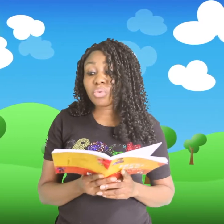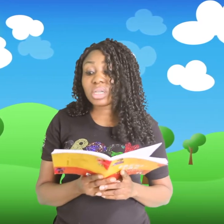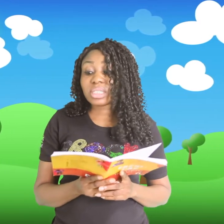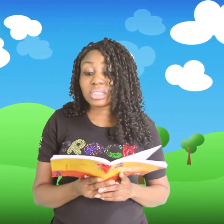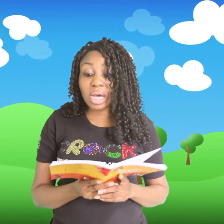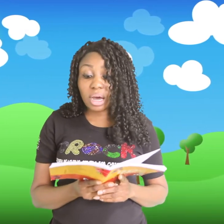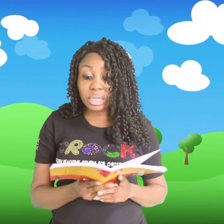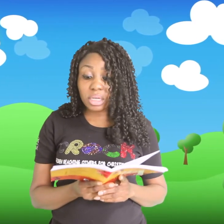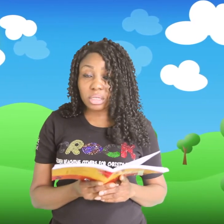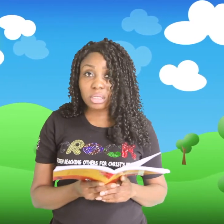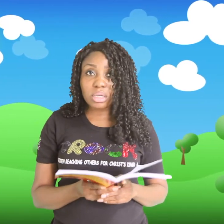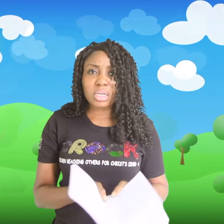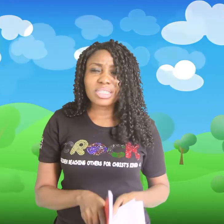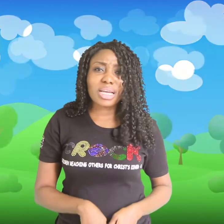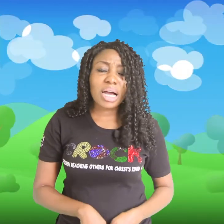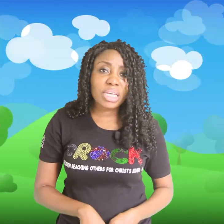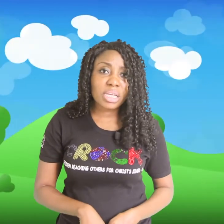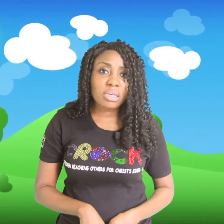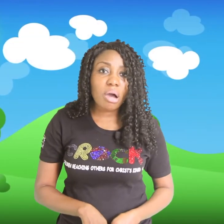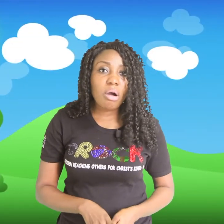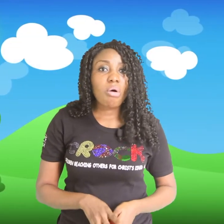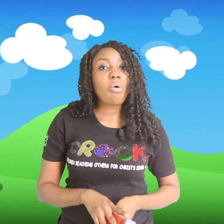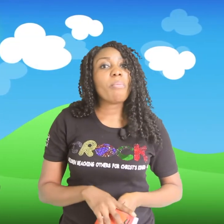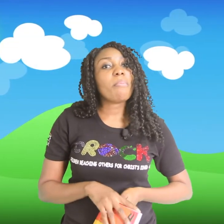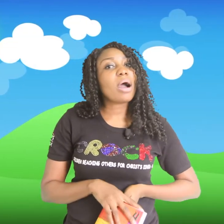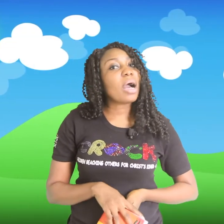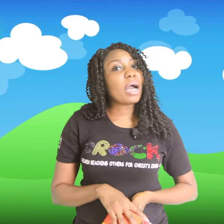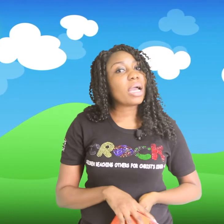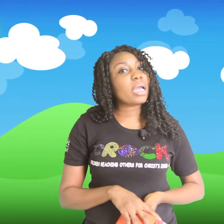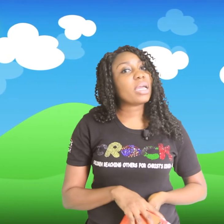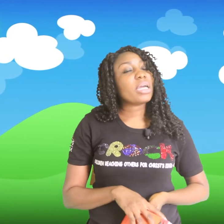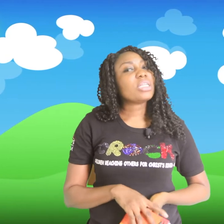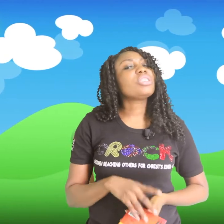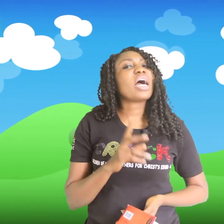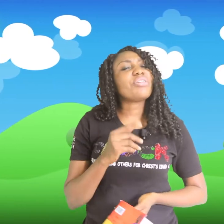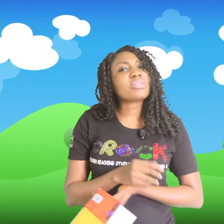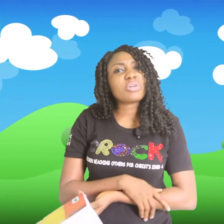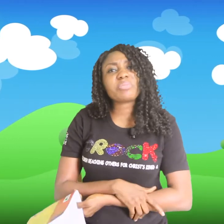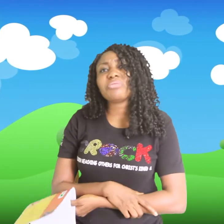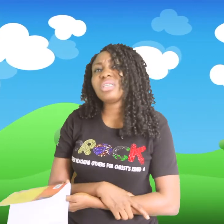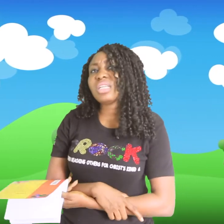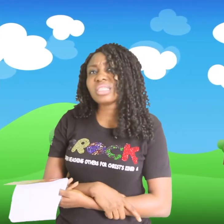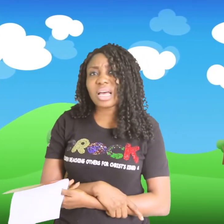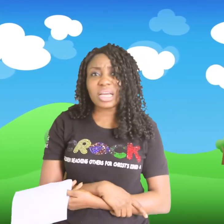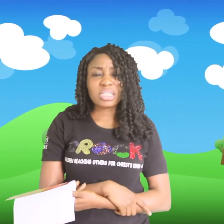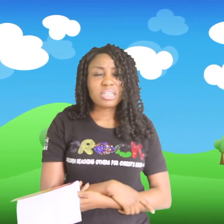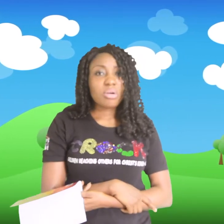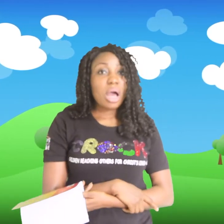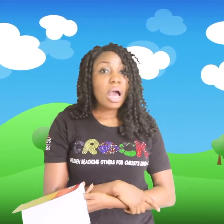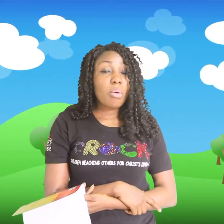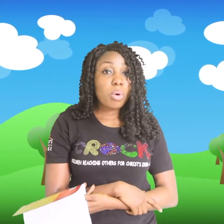and she was dying. Dying? Oh my! Jairus must be really